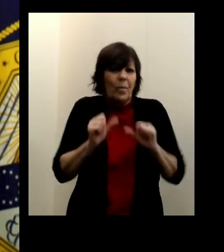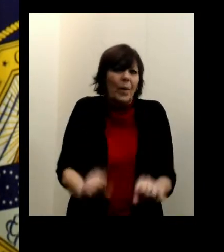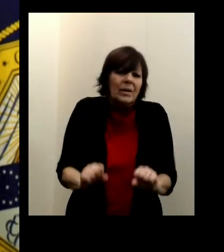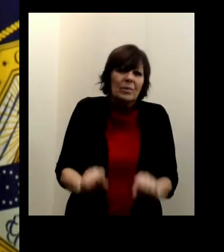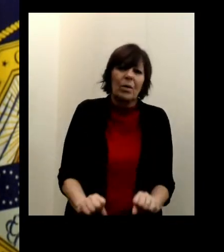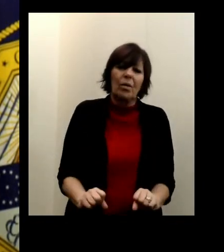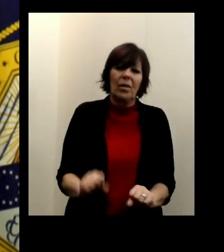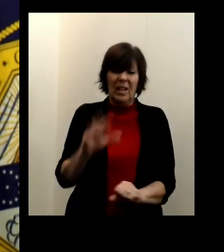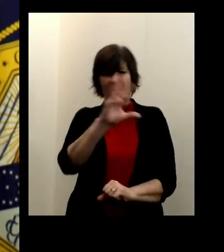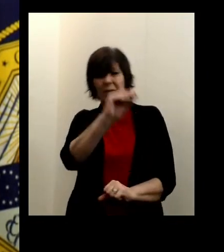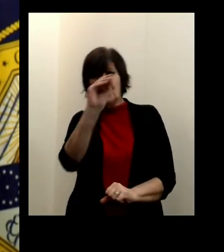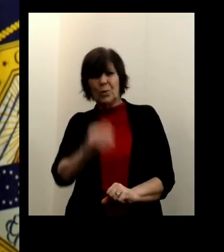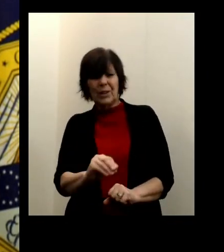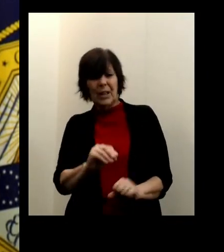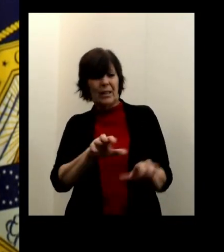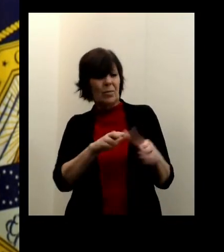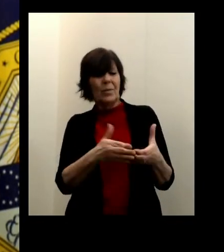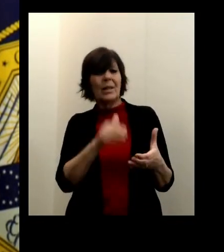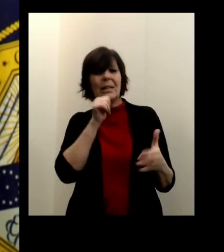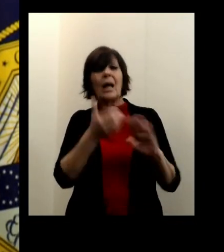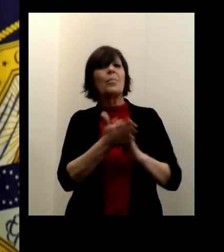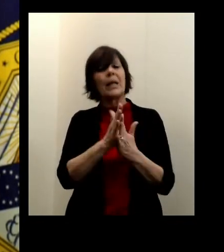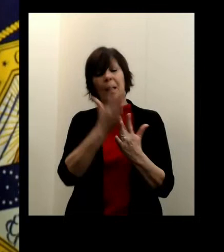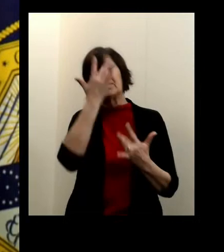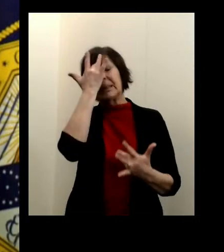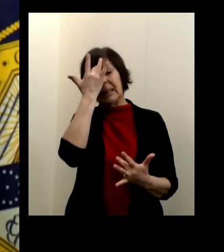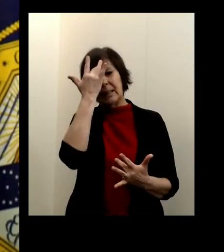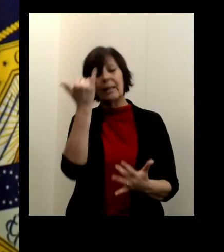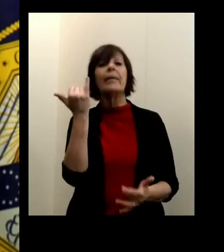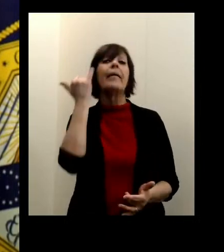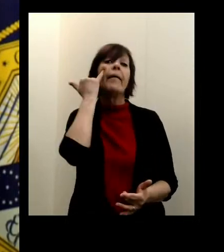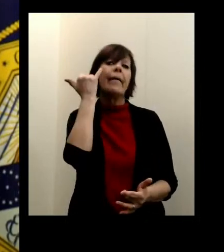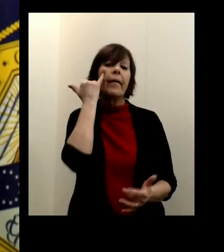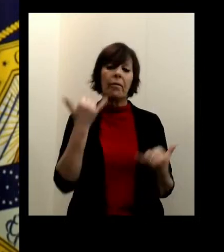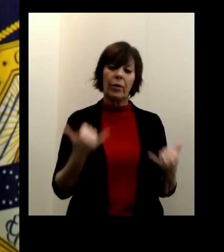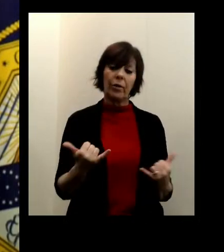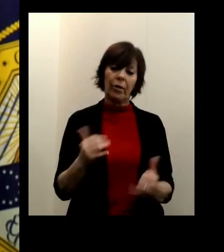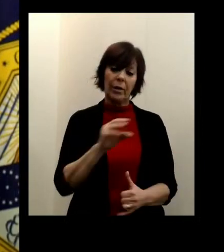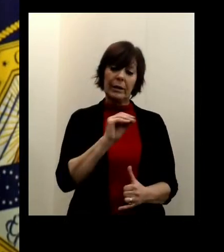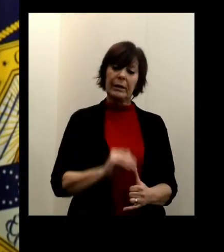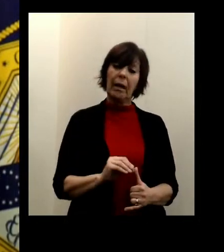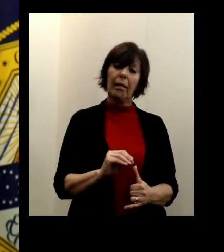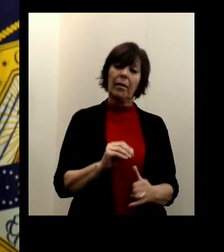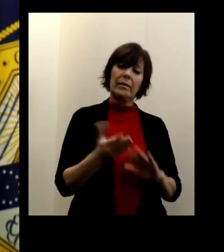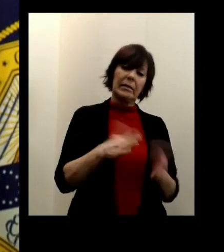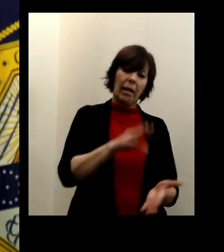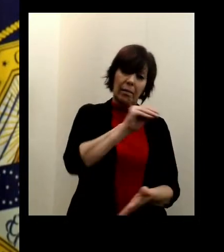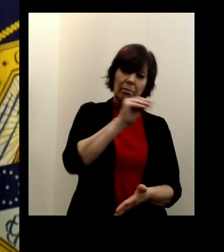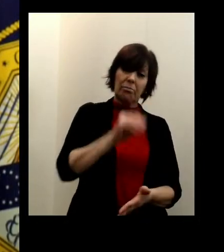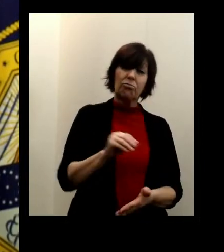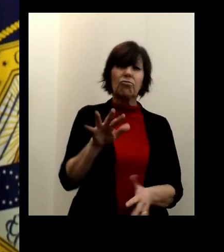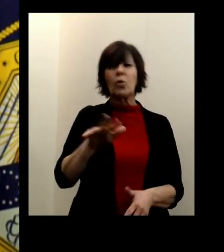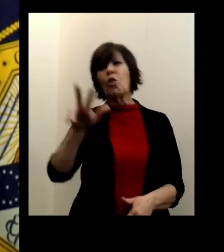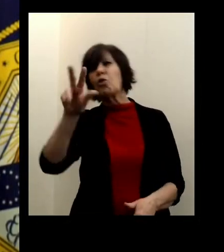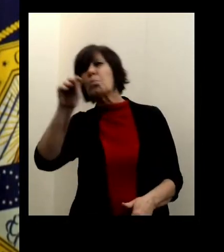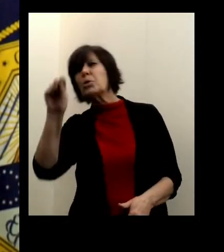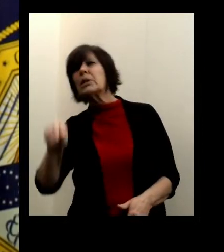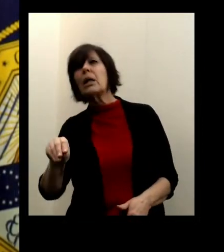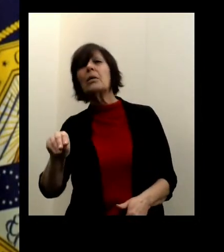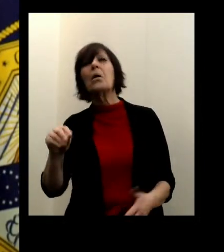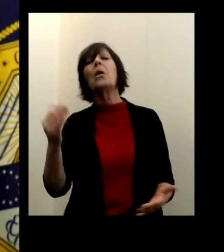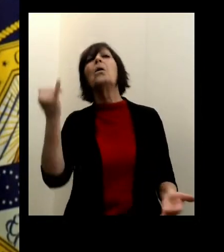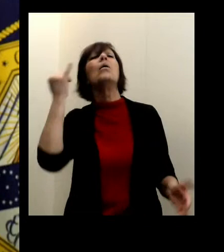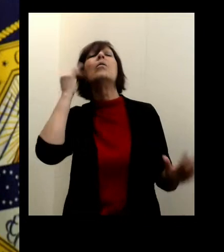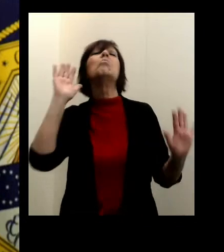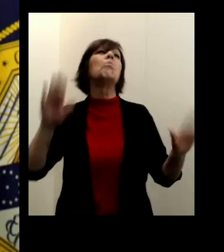50% of our population has not gotten sick. If the current death rate is accurate, around 3%, okay, let's just even split that in half and